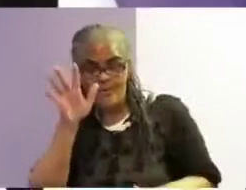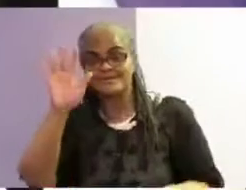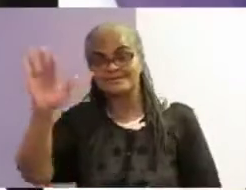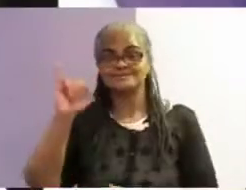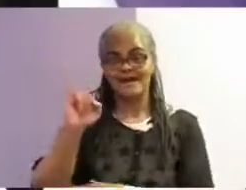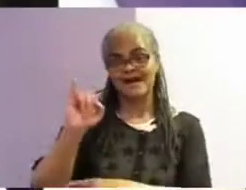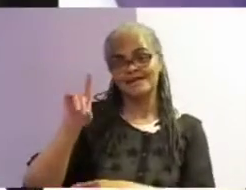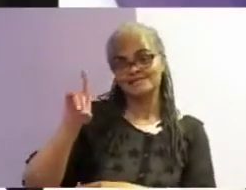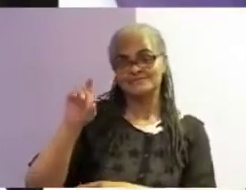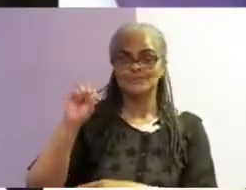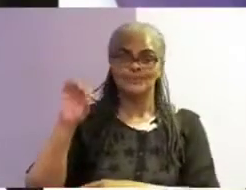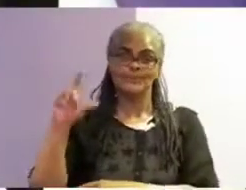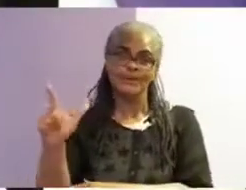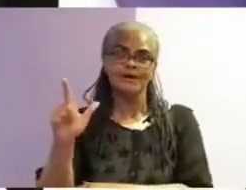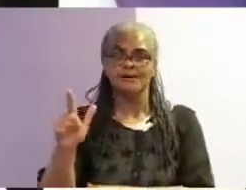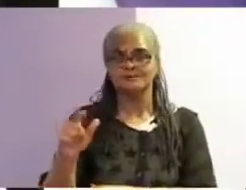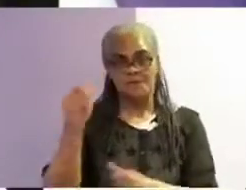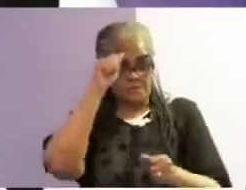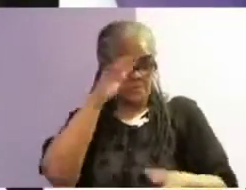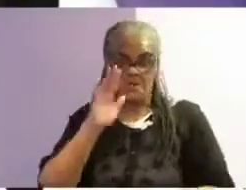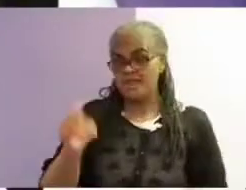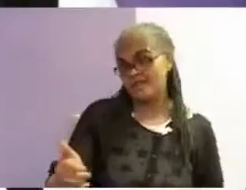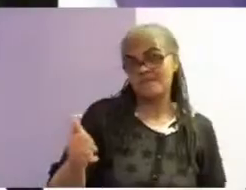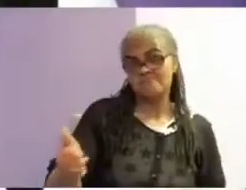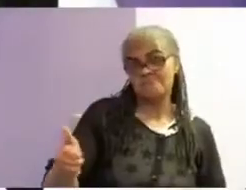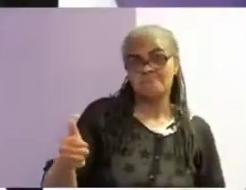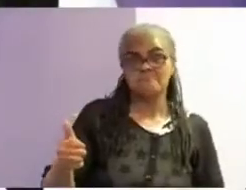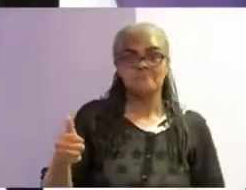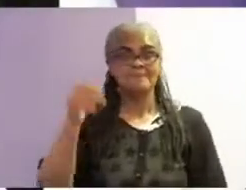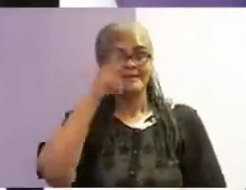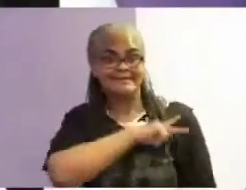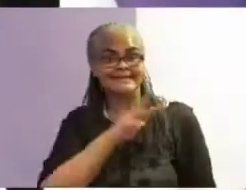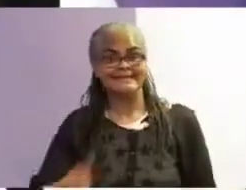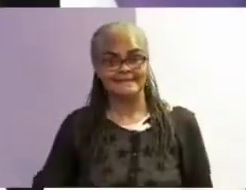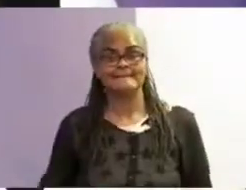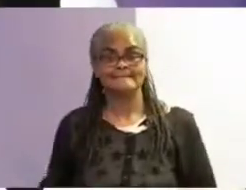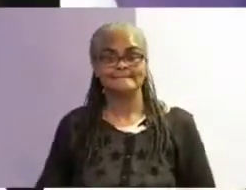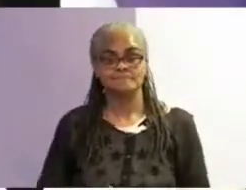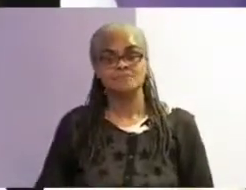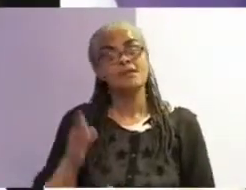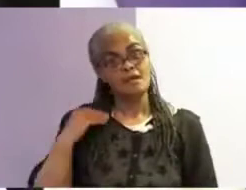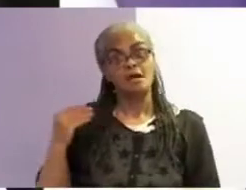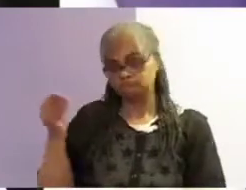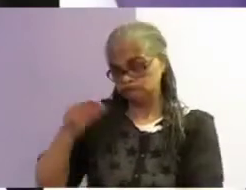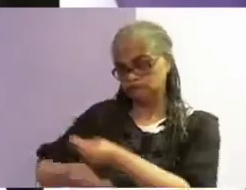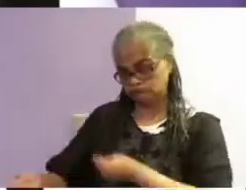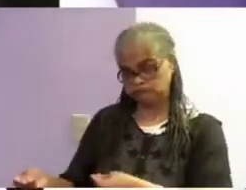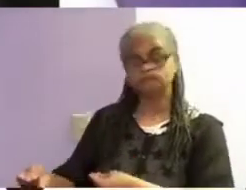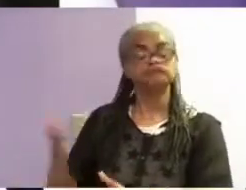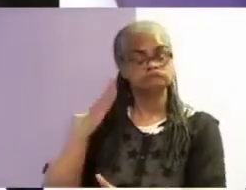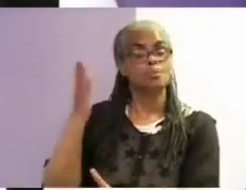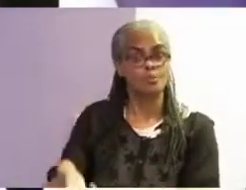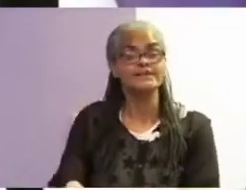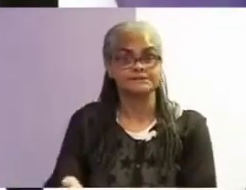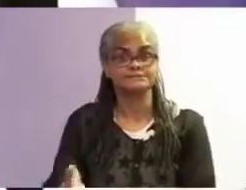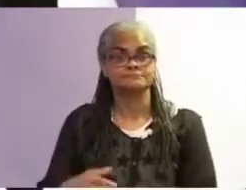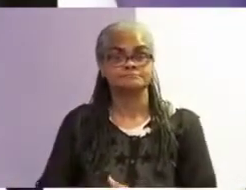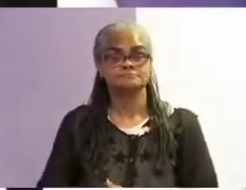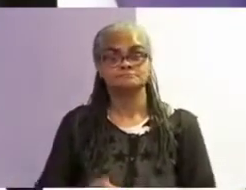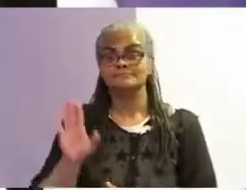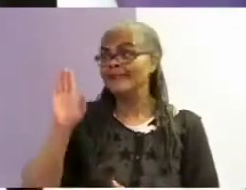Jehu, anoint him king. He said, and I've got somebody in your place. His name is